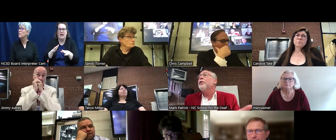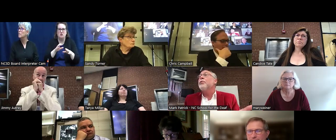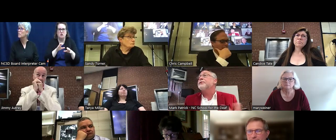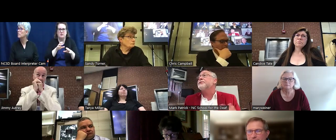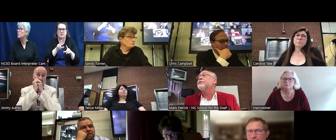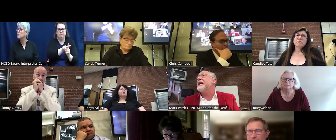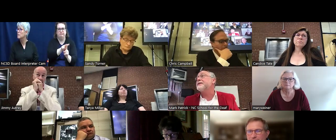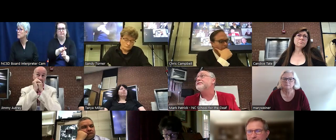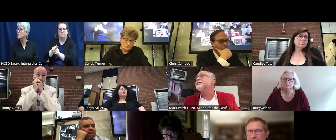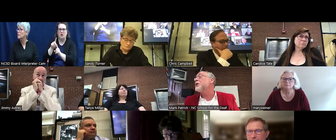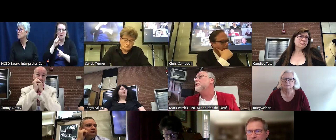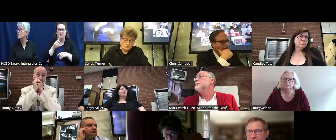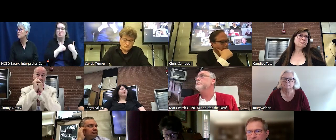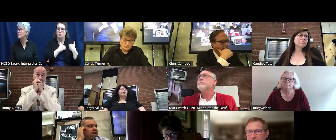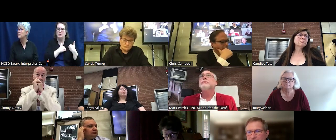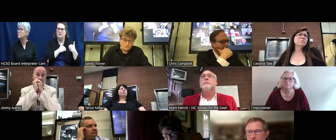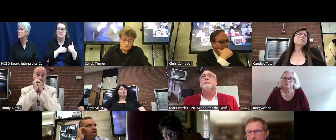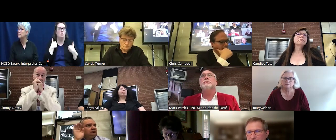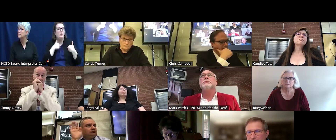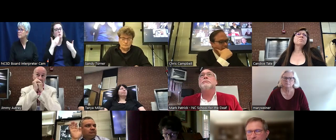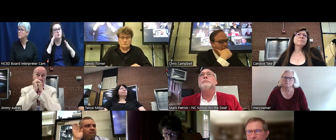move forward until that is done.